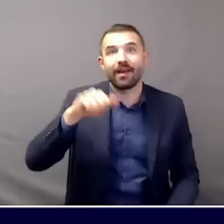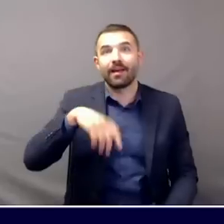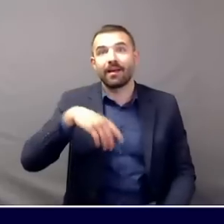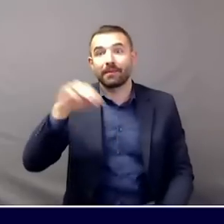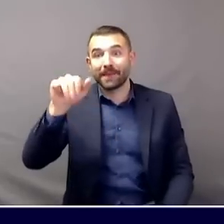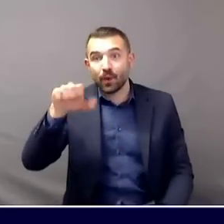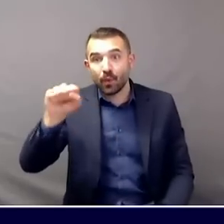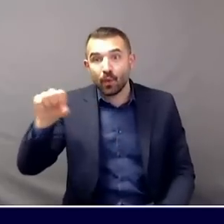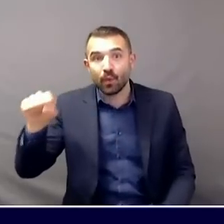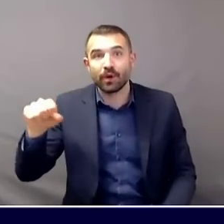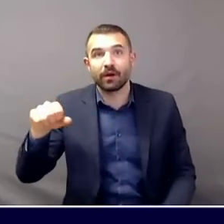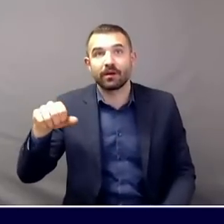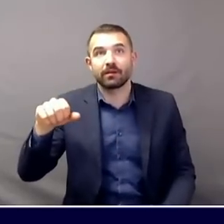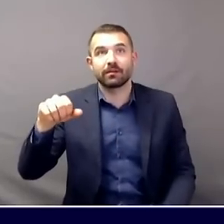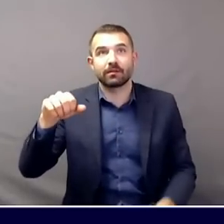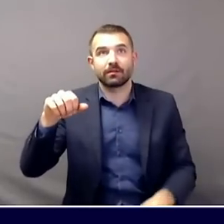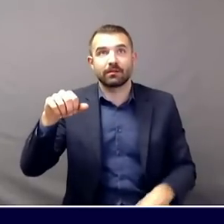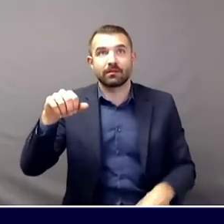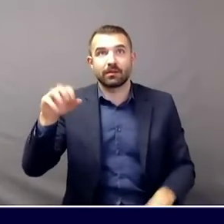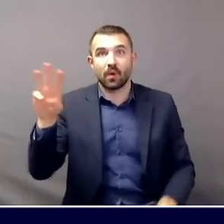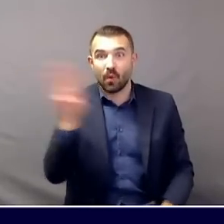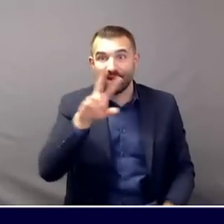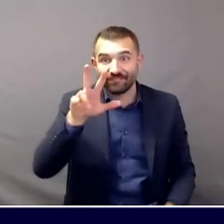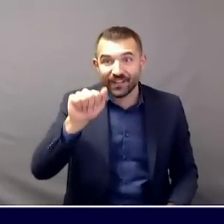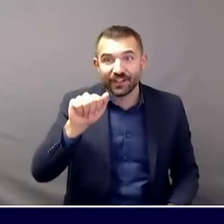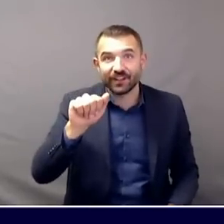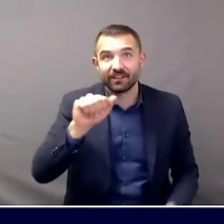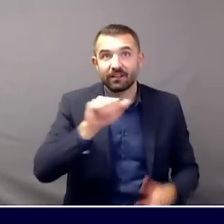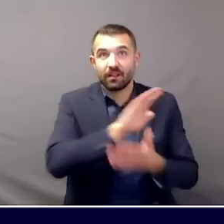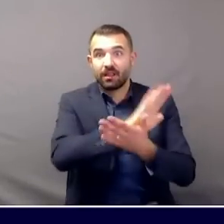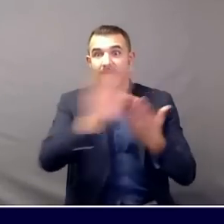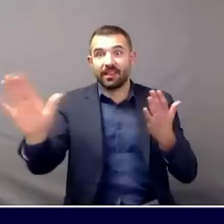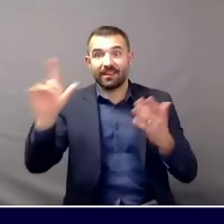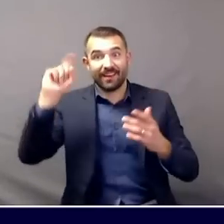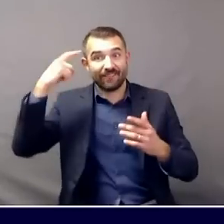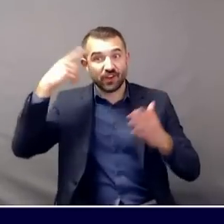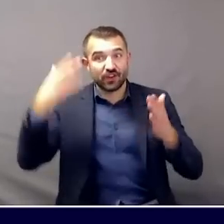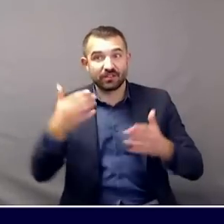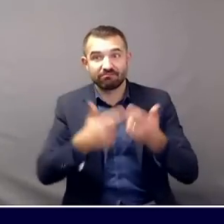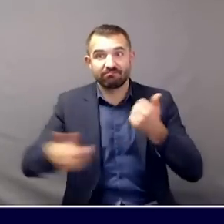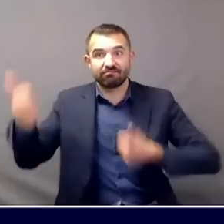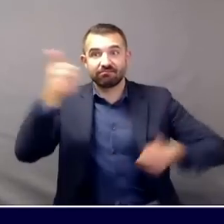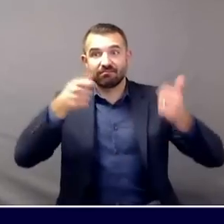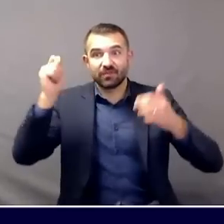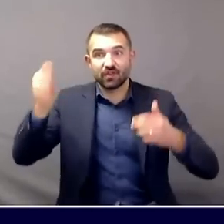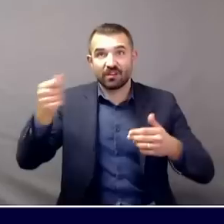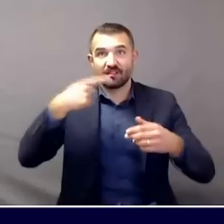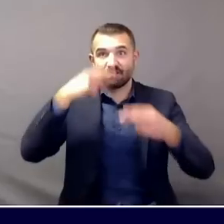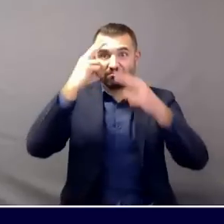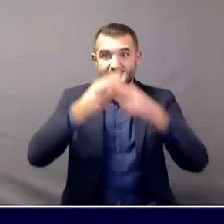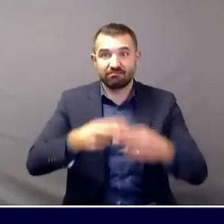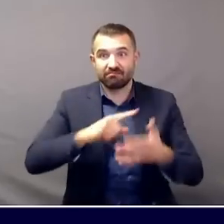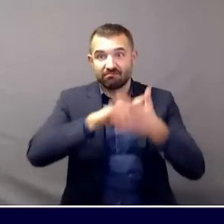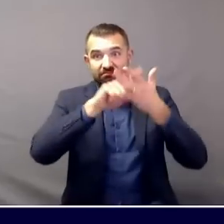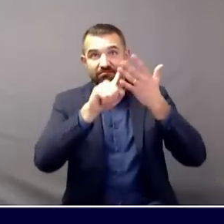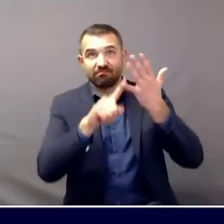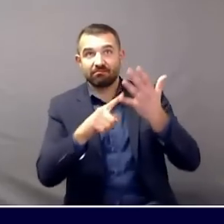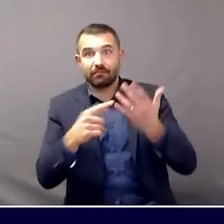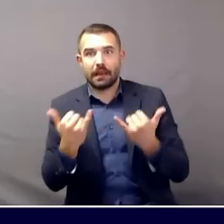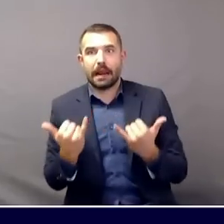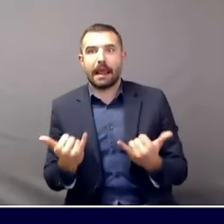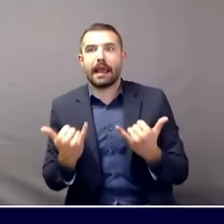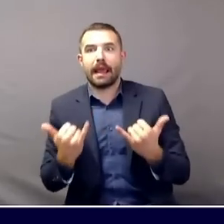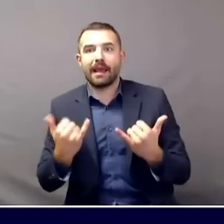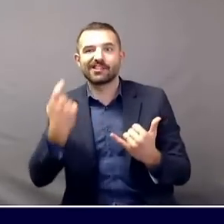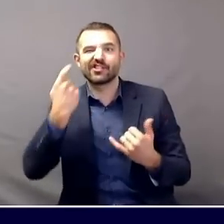Jim Justice in West Virginia. They're all taking a lot of measures that some of which we took months ago because their numbers are off the